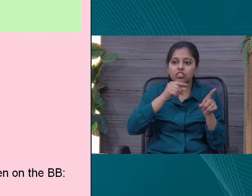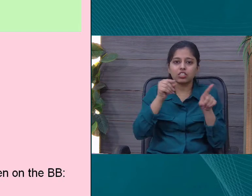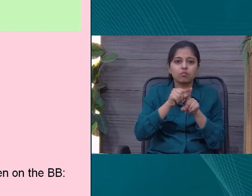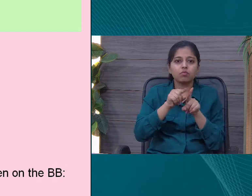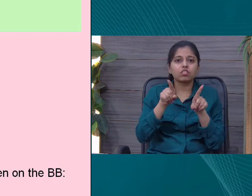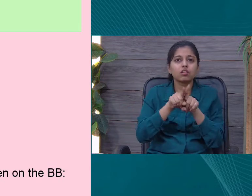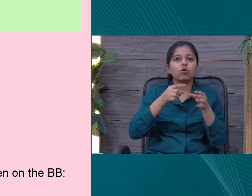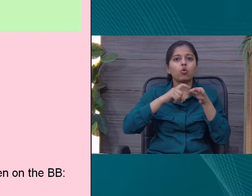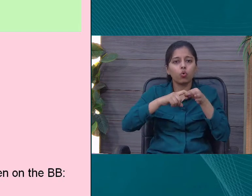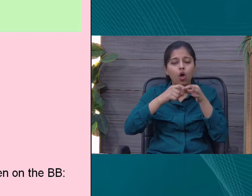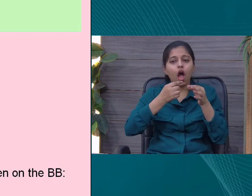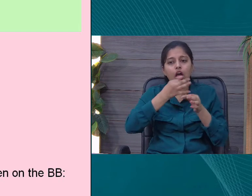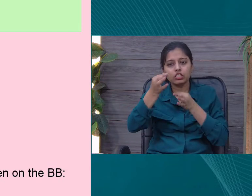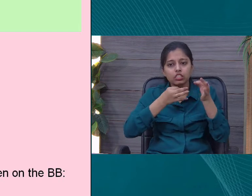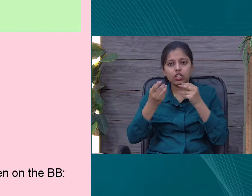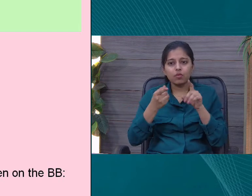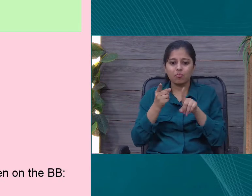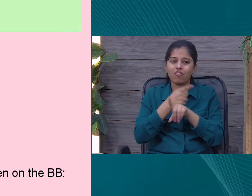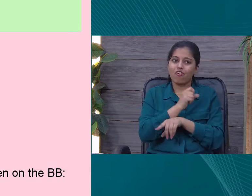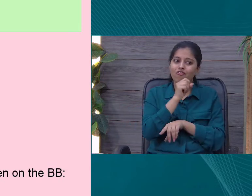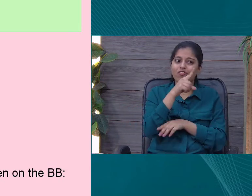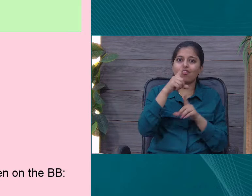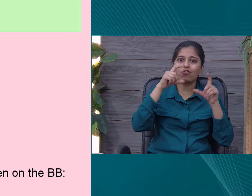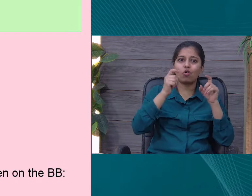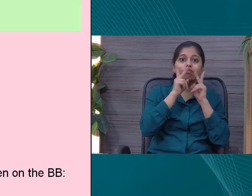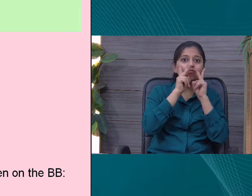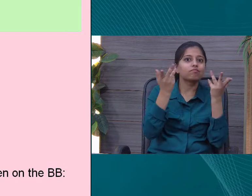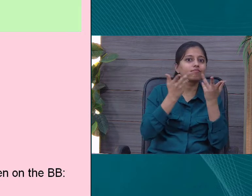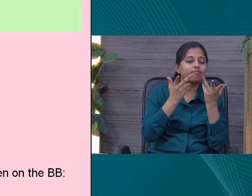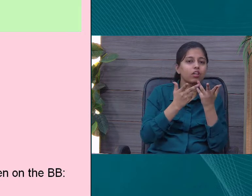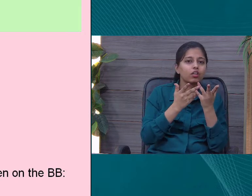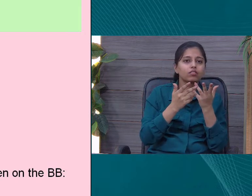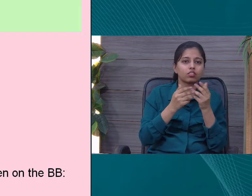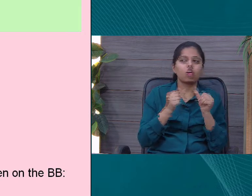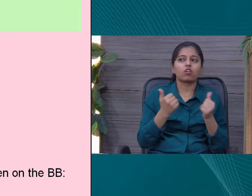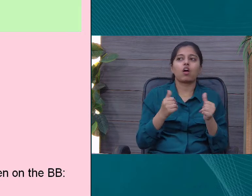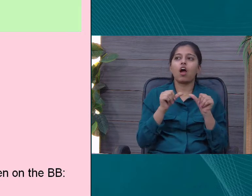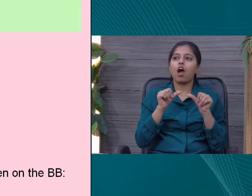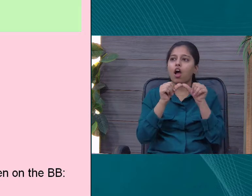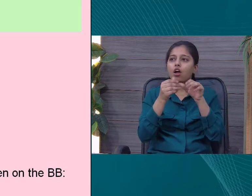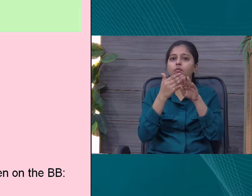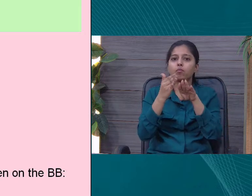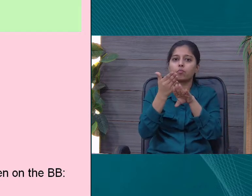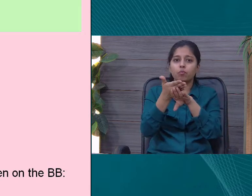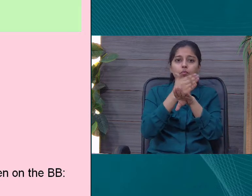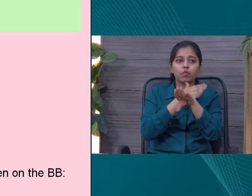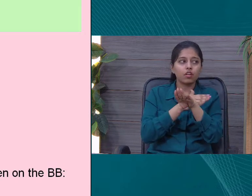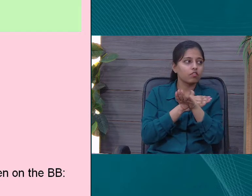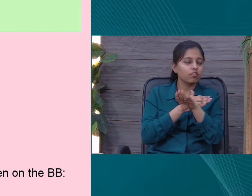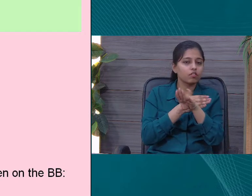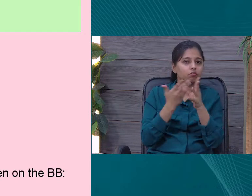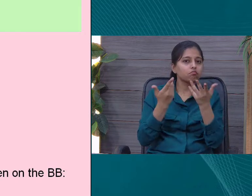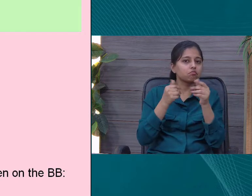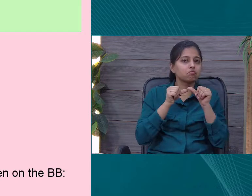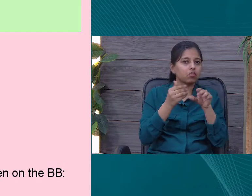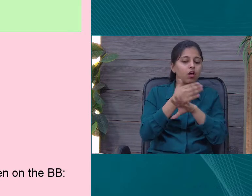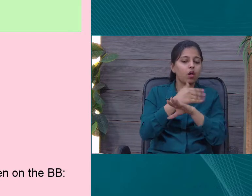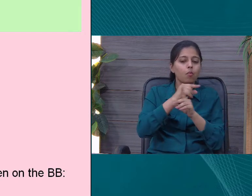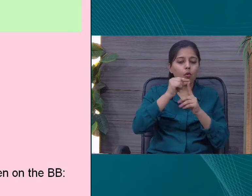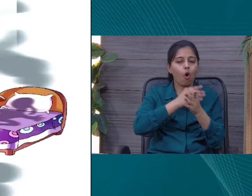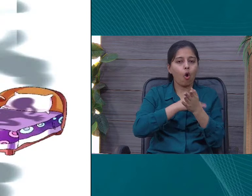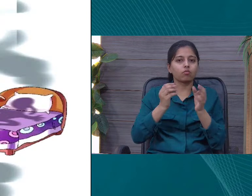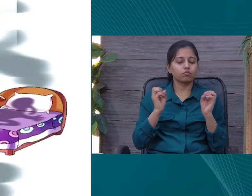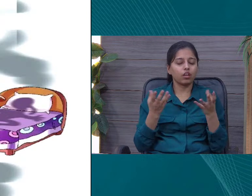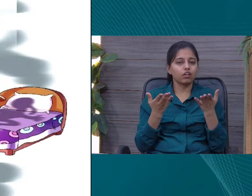that what do you see in the first picture? Ma'am, before answering the question, shall we move towards the poem? Okay,